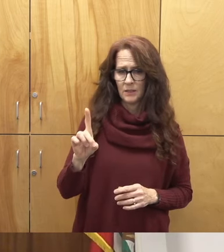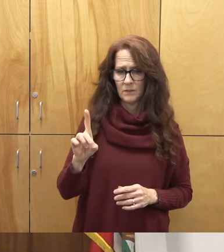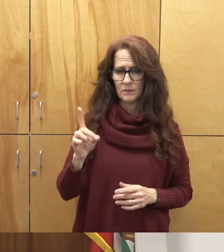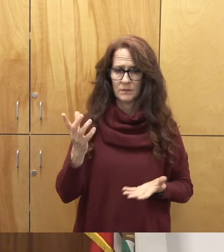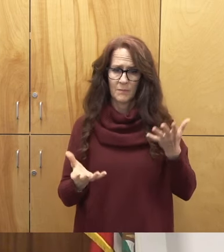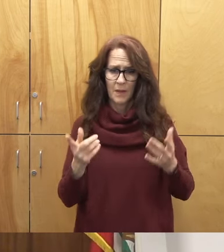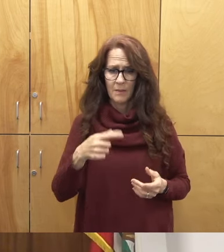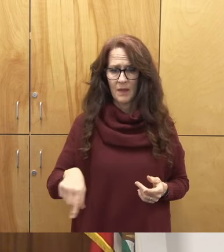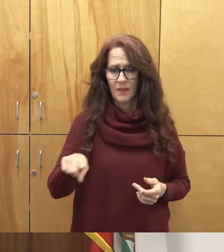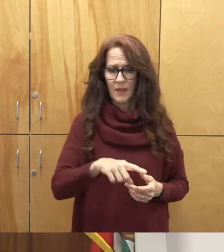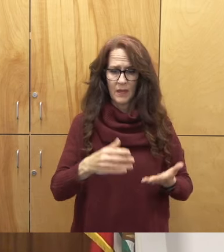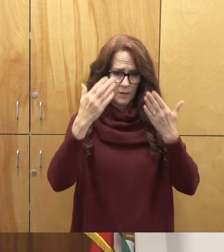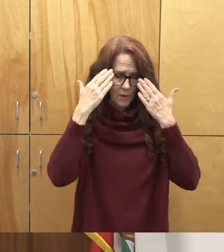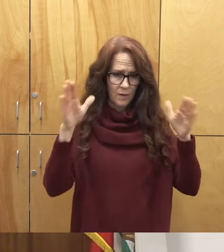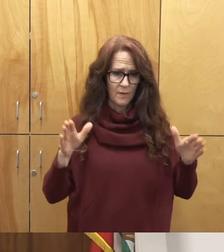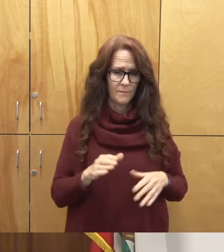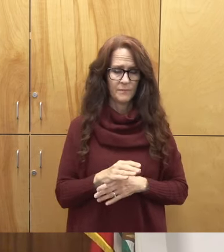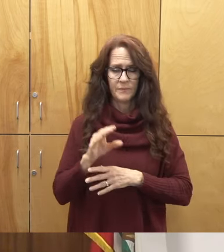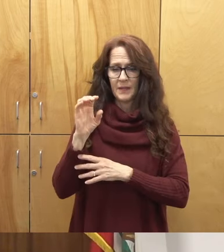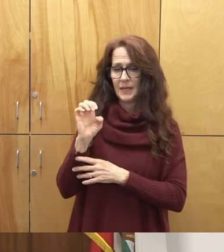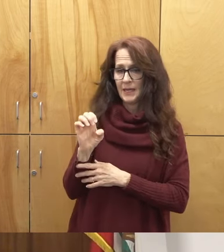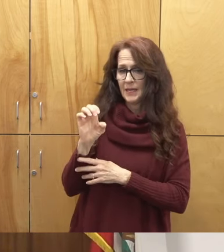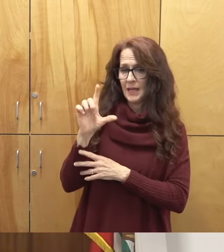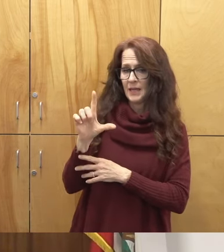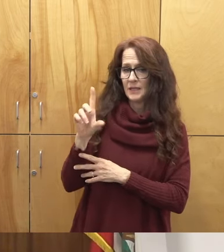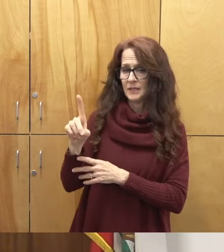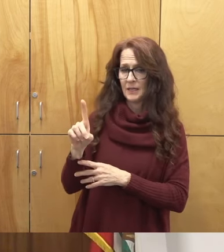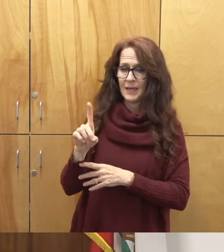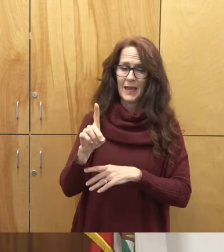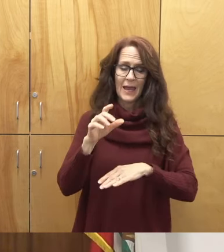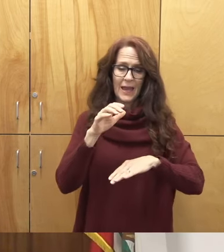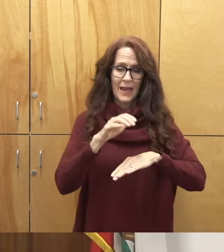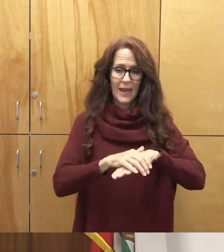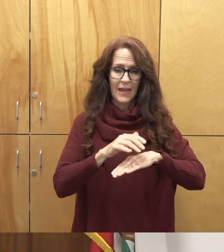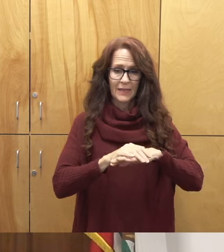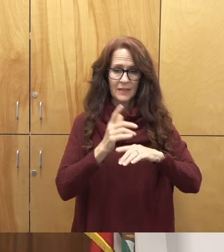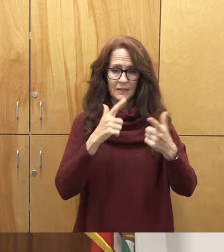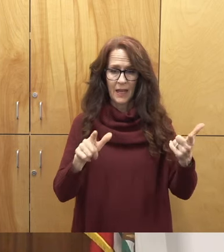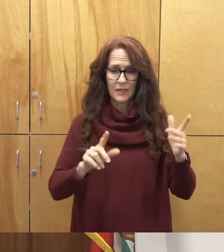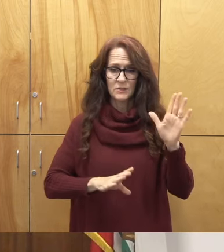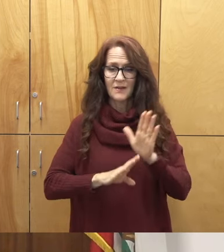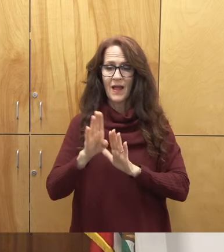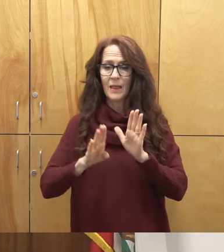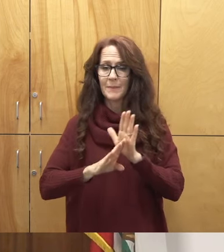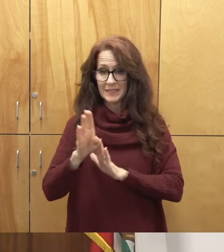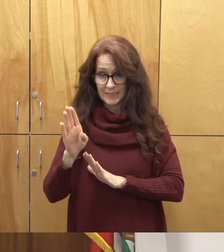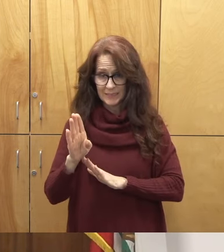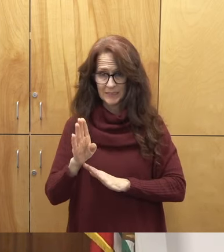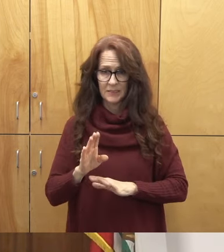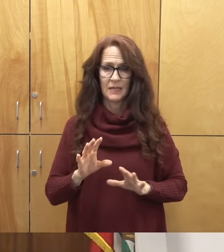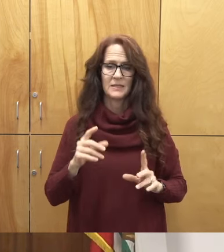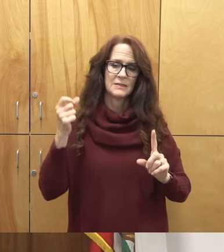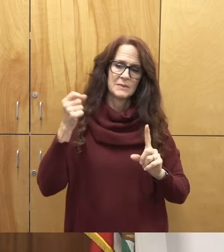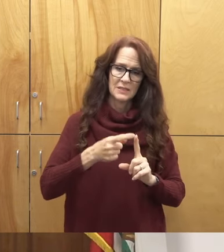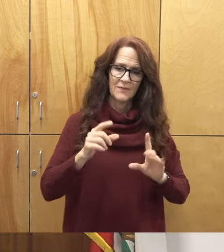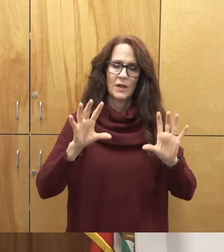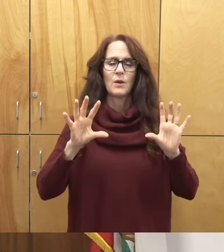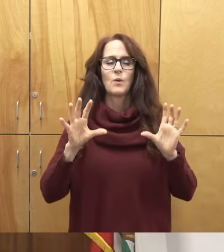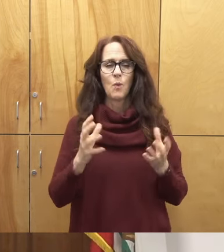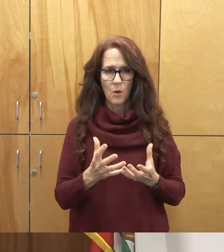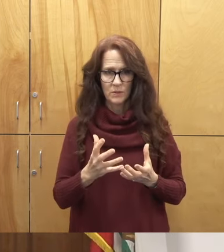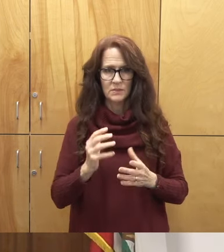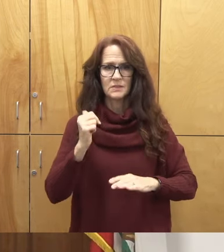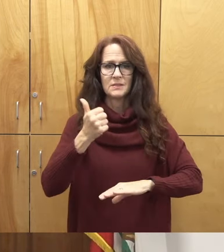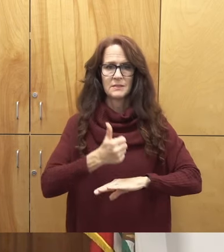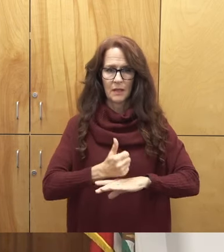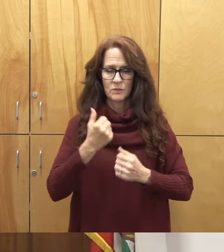know. ELD stands for English Language Development, okay. And it's specifically course, in this case, a course